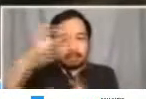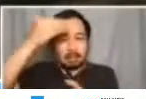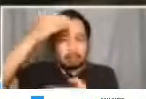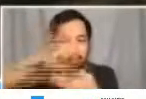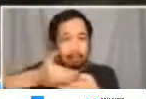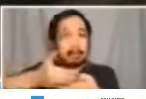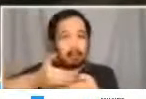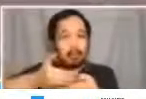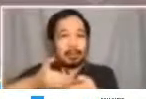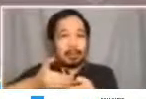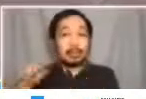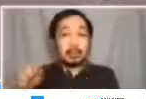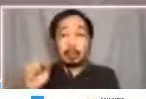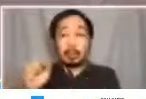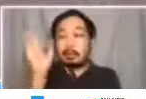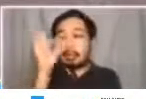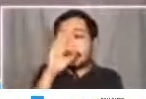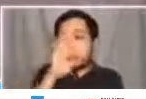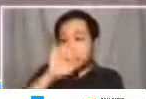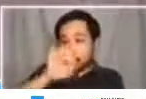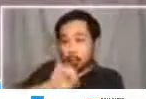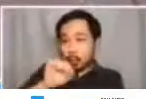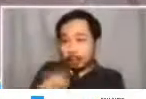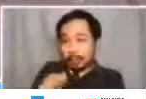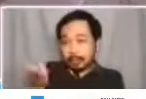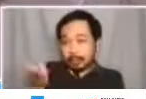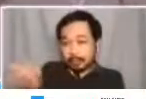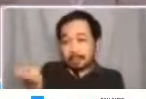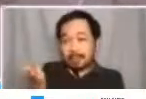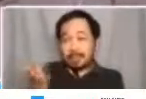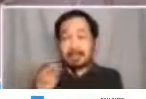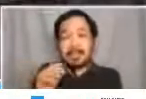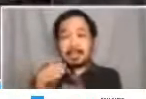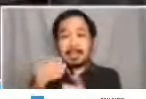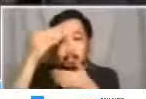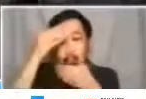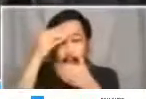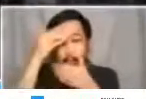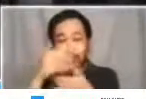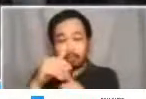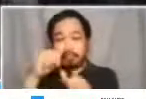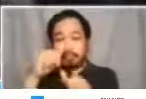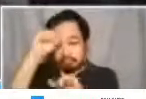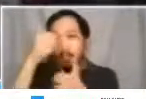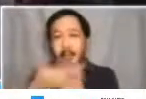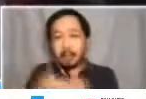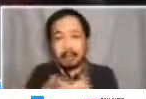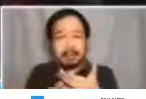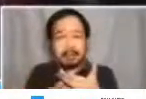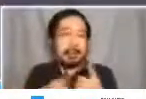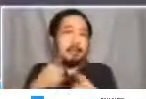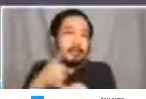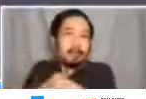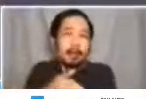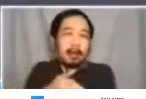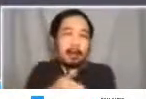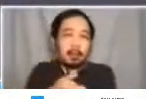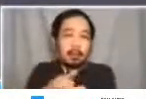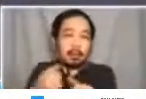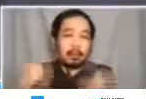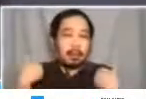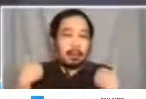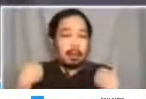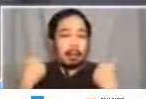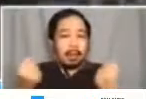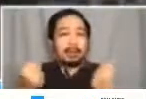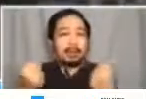of Morocco. That's why we were able to get the information about 1,000 Filipinos